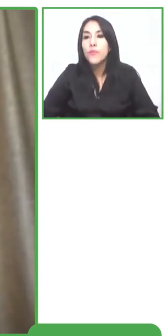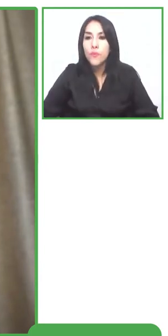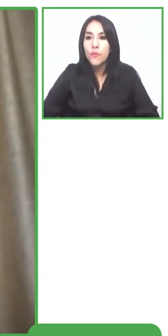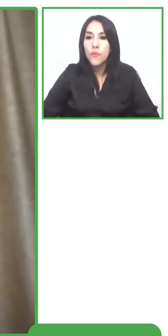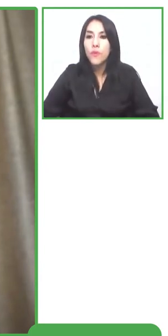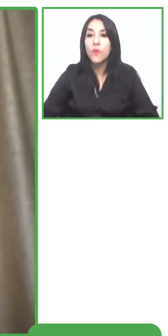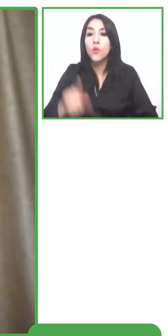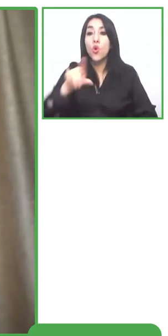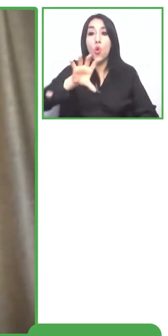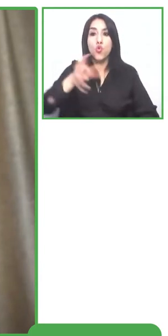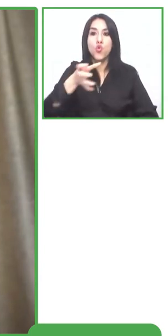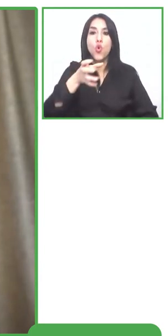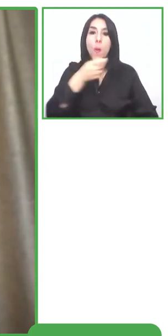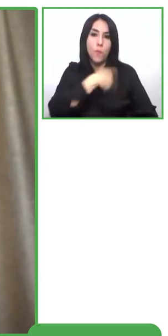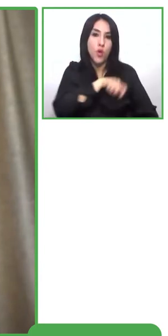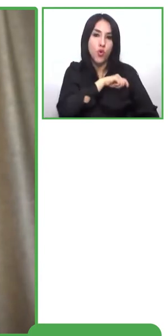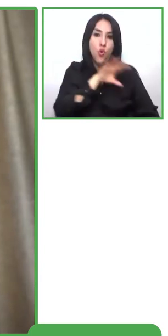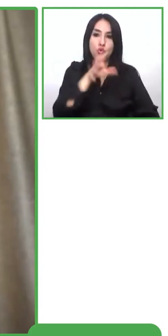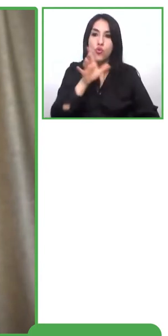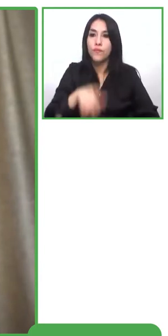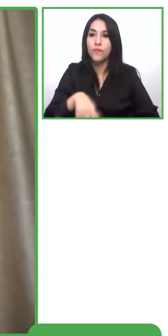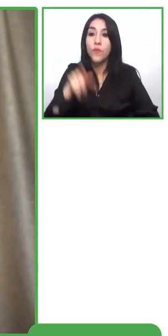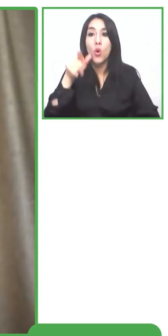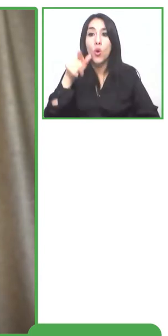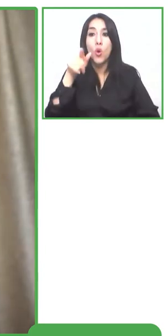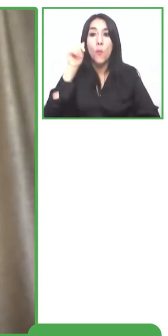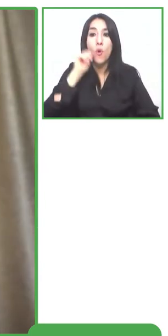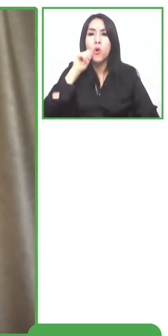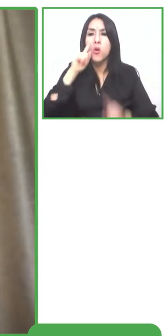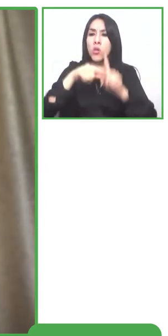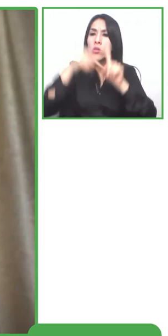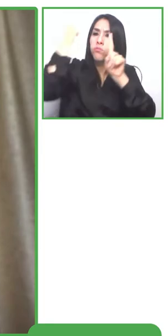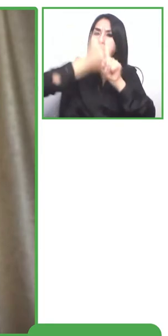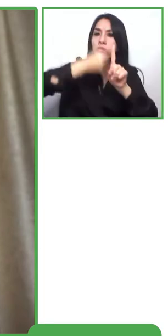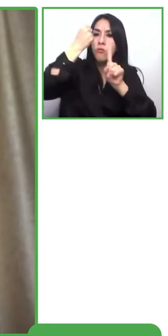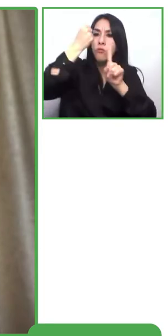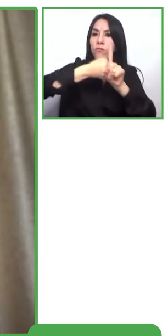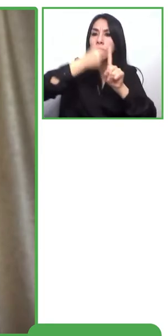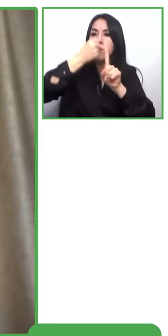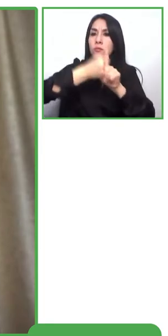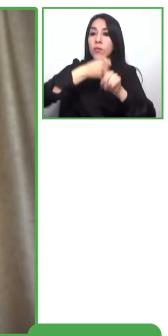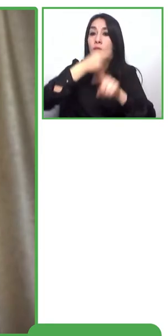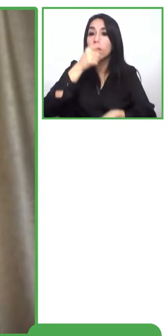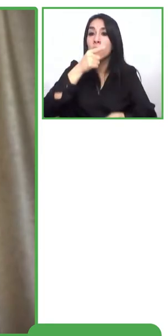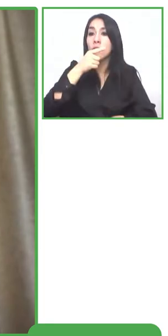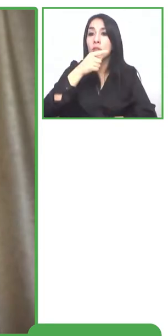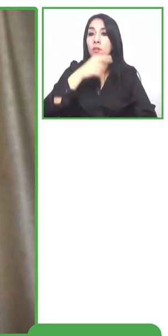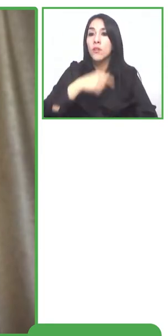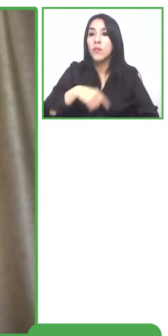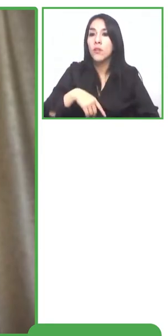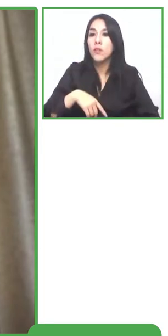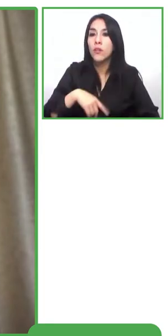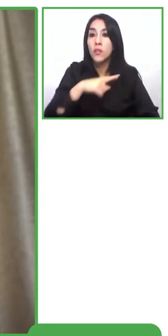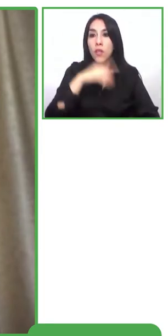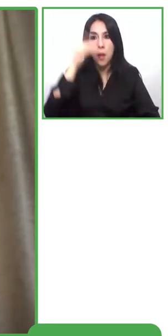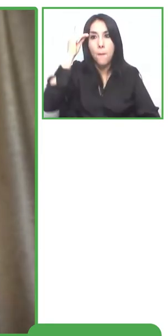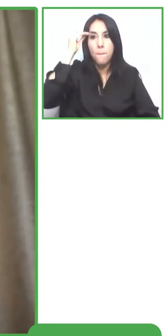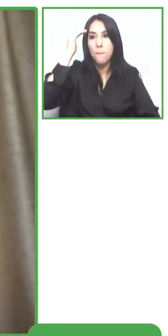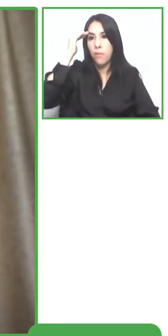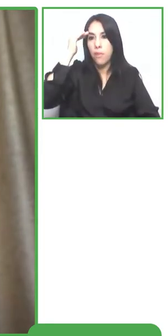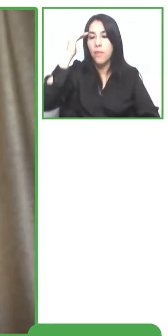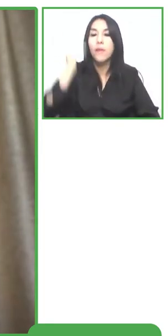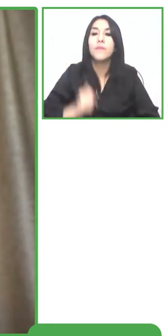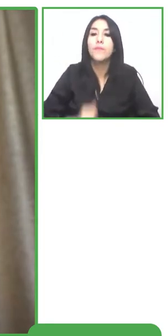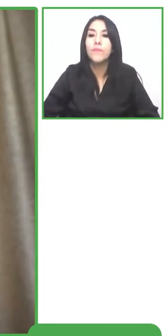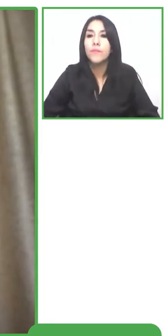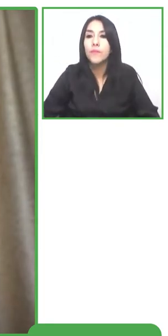Gloria considers herself as a fighter. She has cerebral palsy as well, and she affirms that with the help